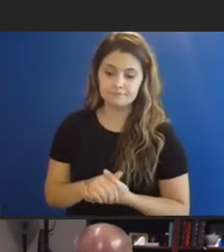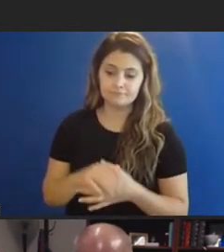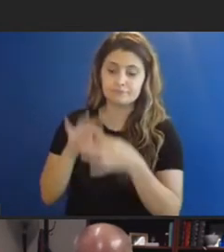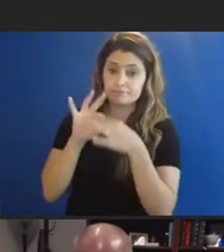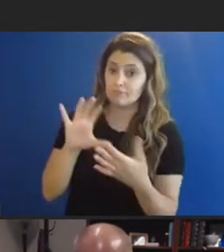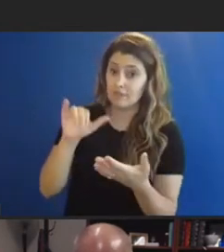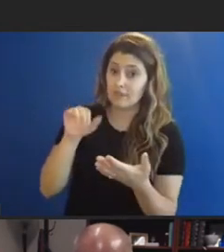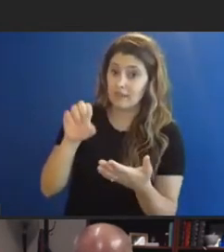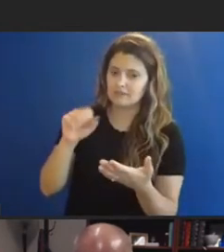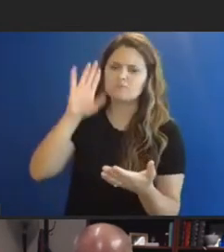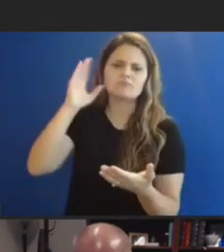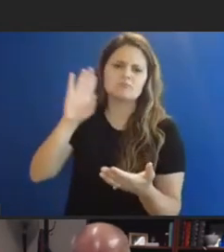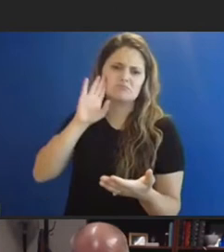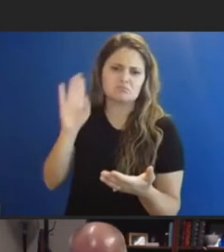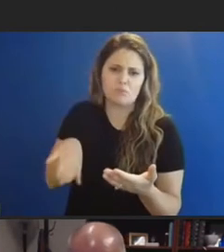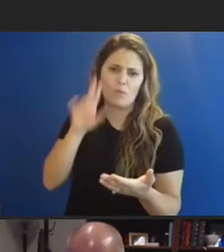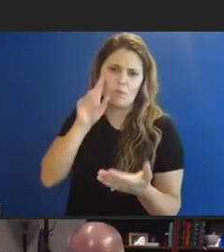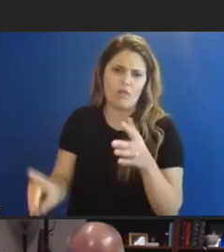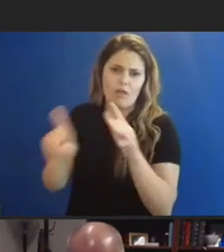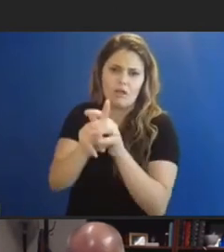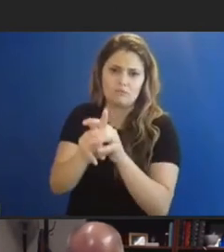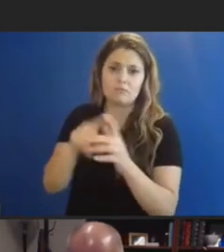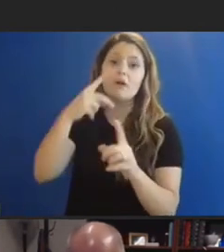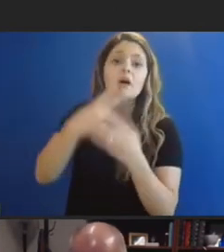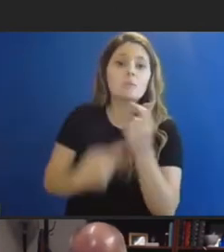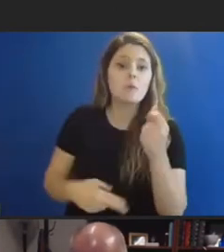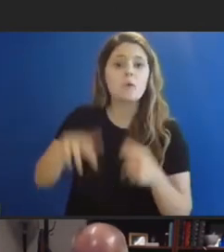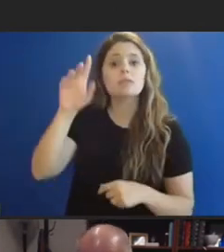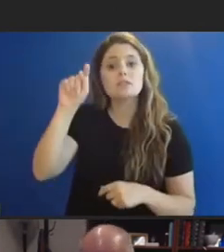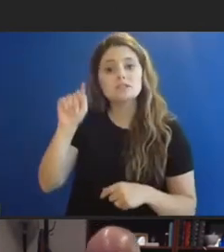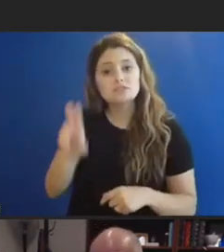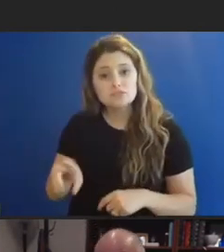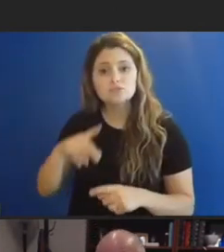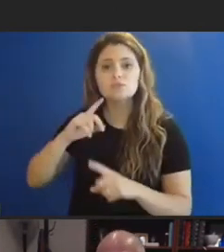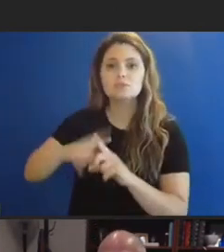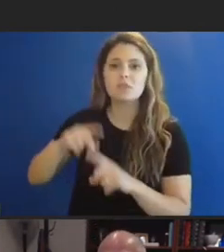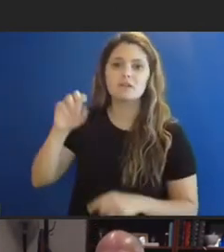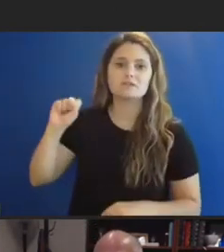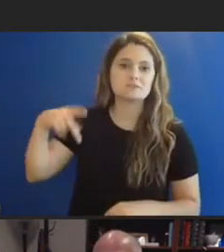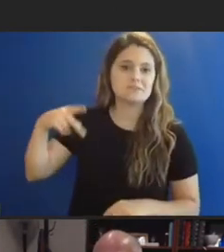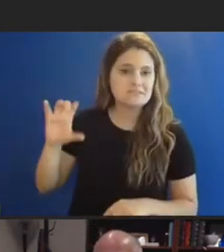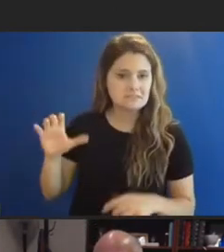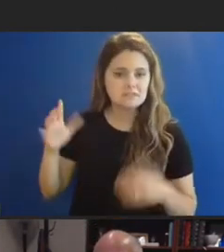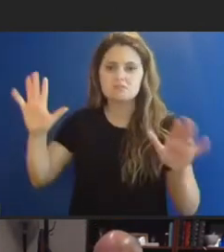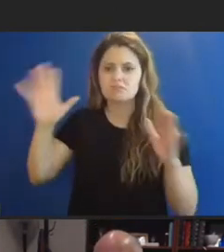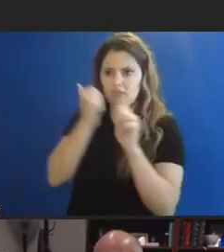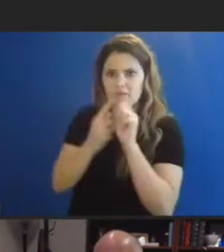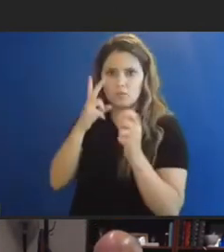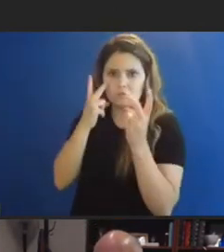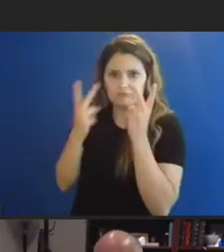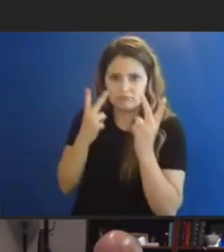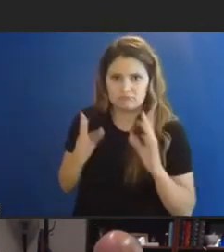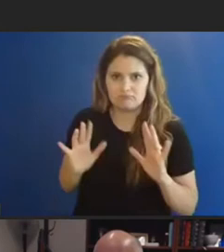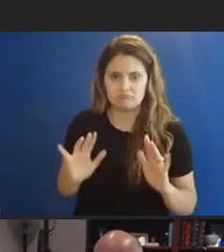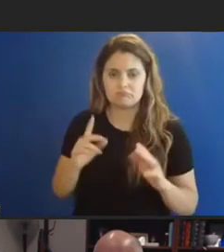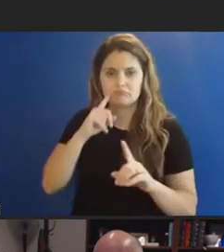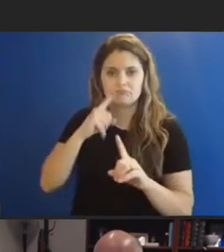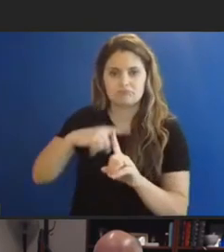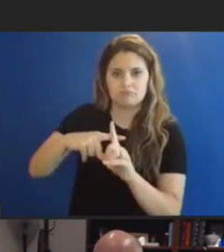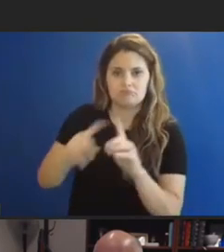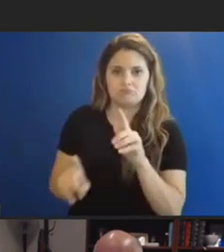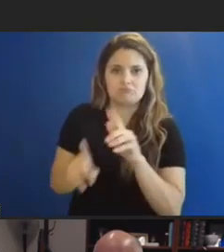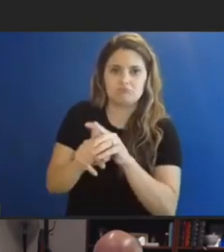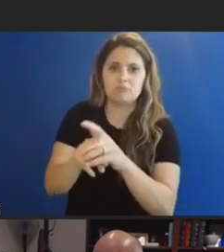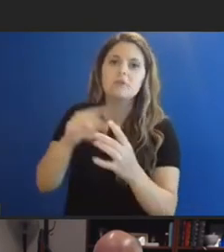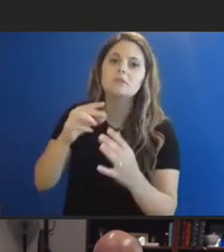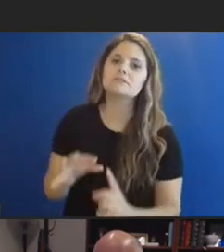because we know that they're going to happen, both Texas Tech, South Plains College, everybody's going to see them, especially, you know, our younger kids